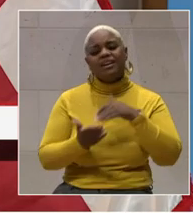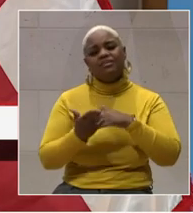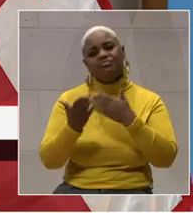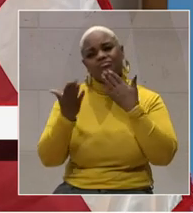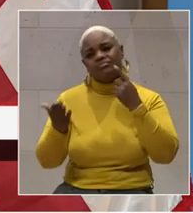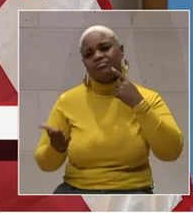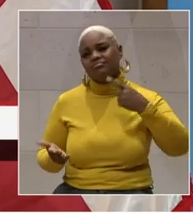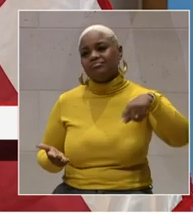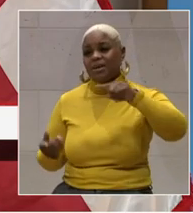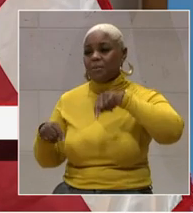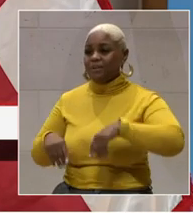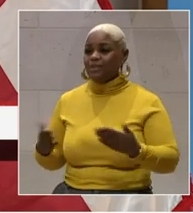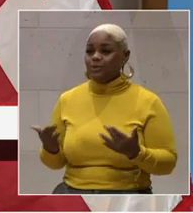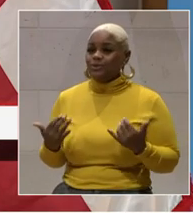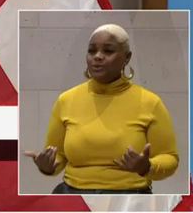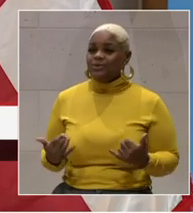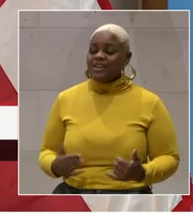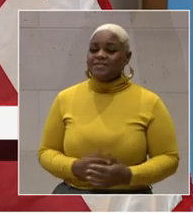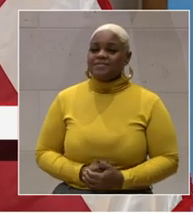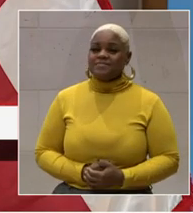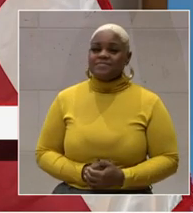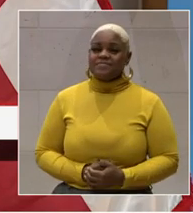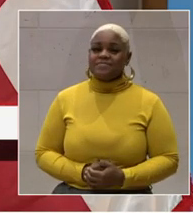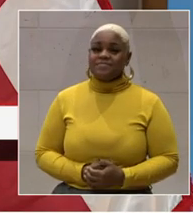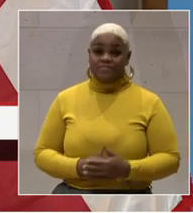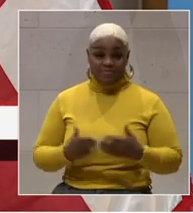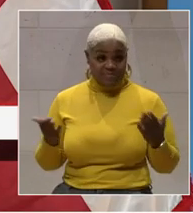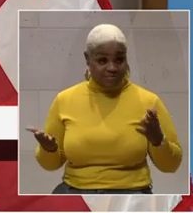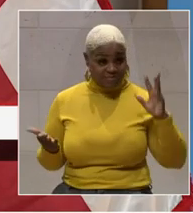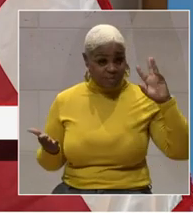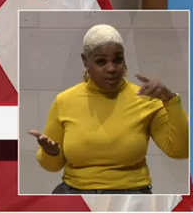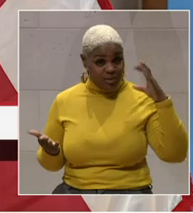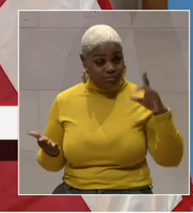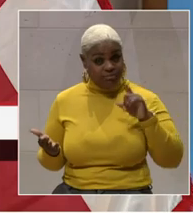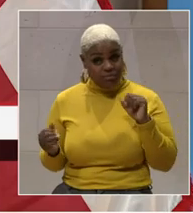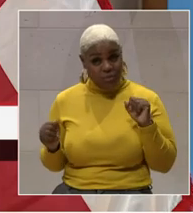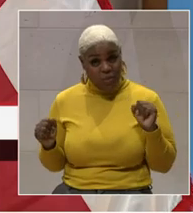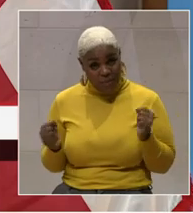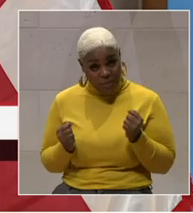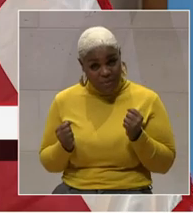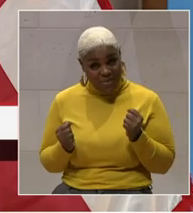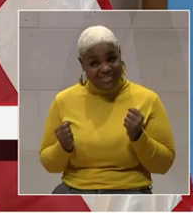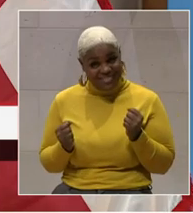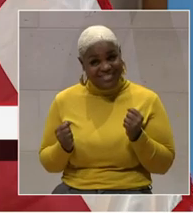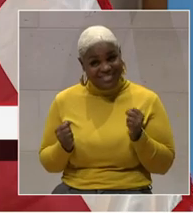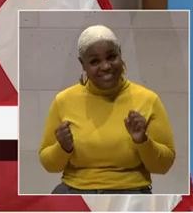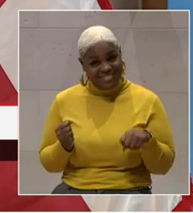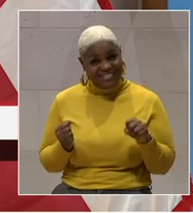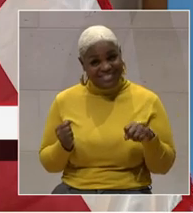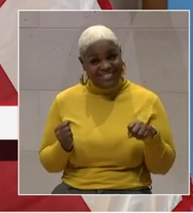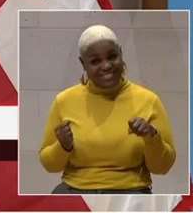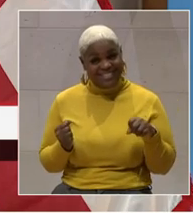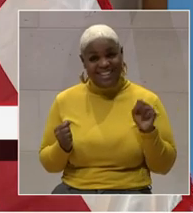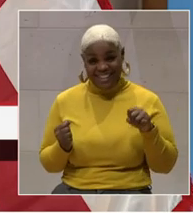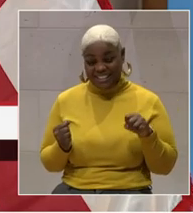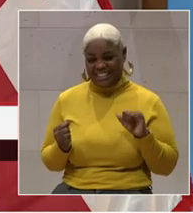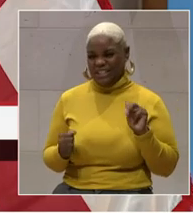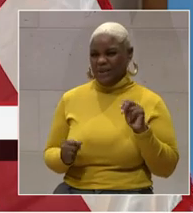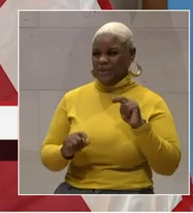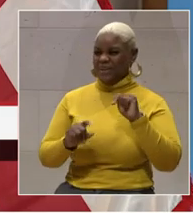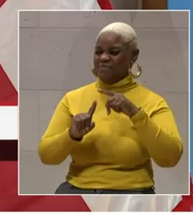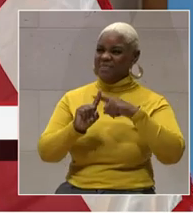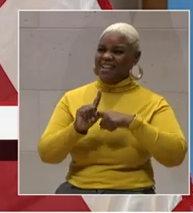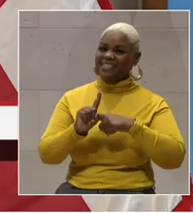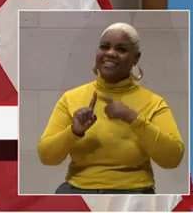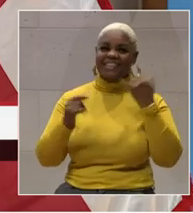today. It's pretty cold in Washington. Yes, it is January, but this is even unseasonably